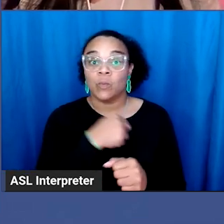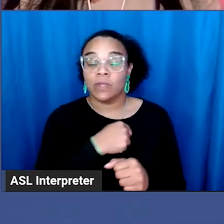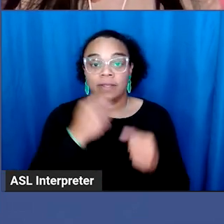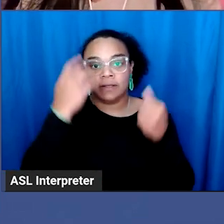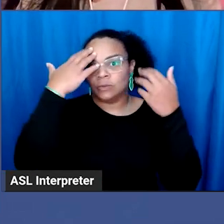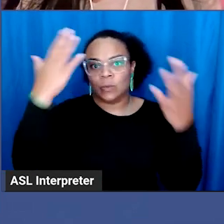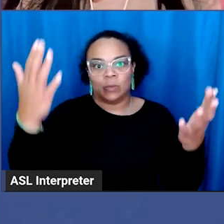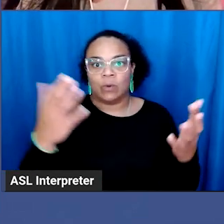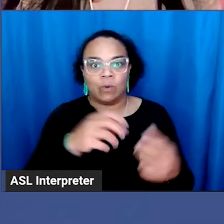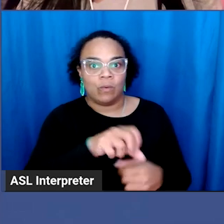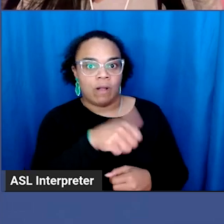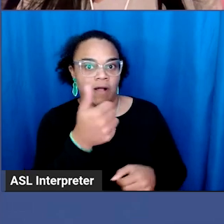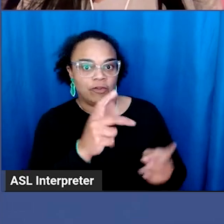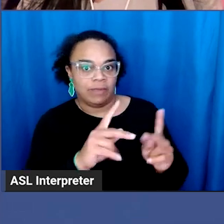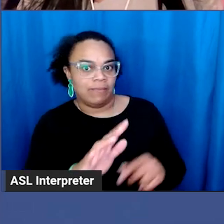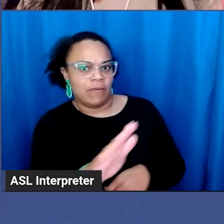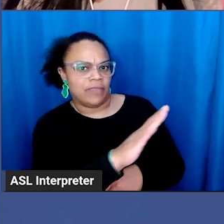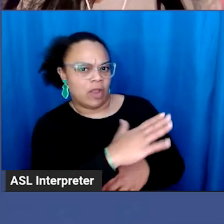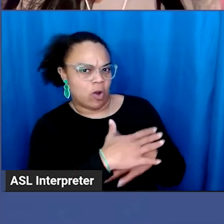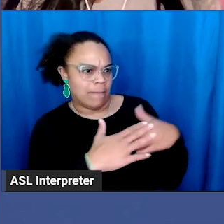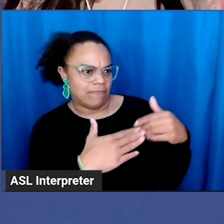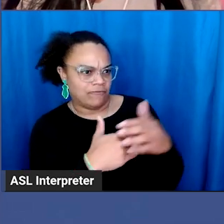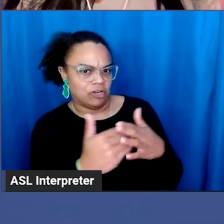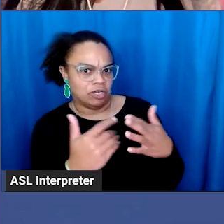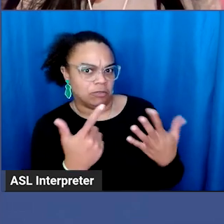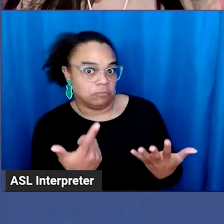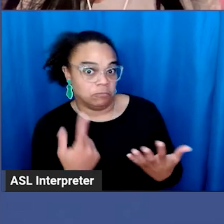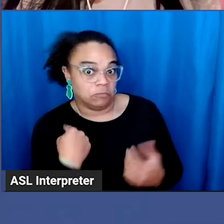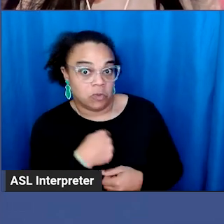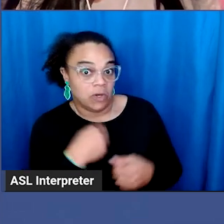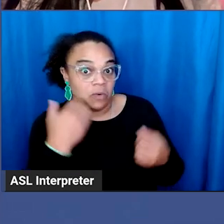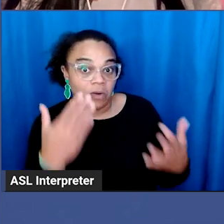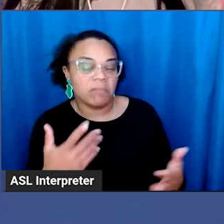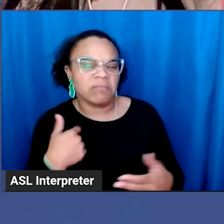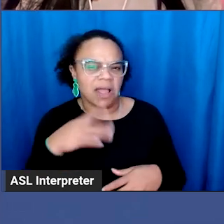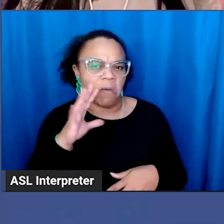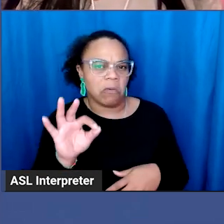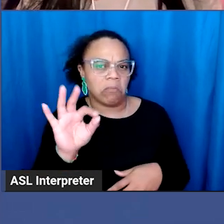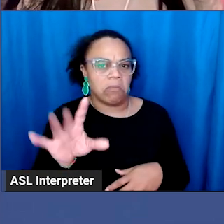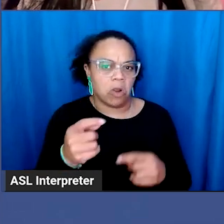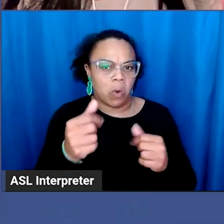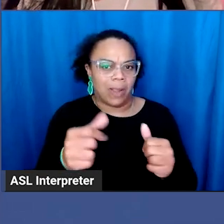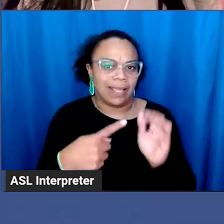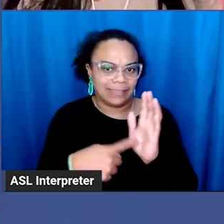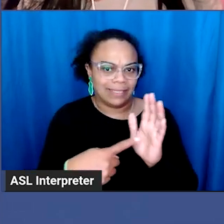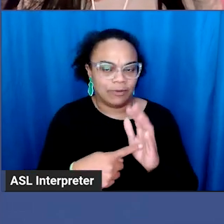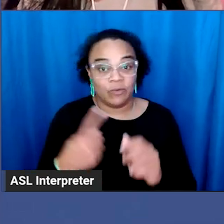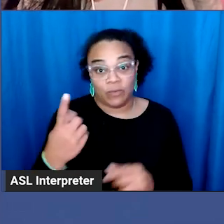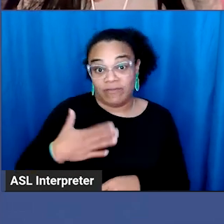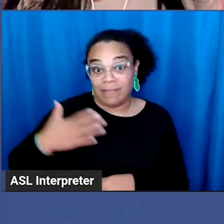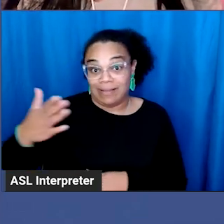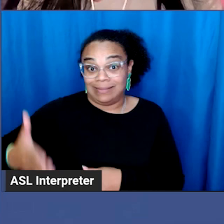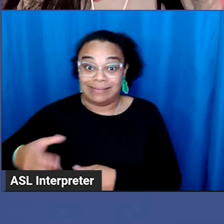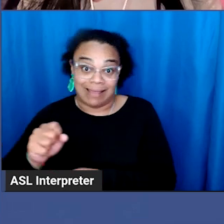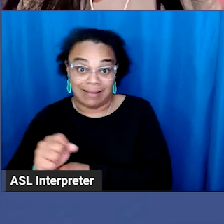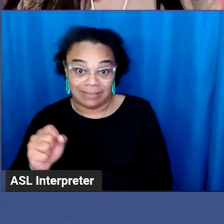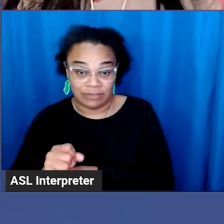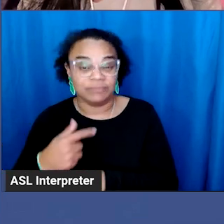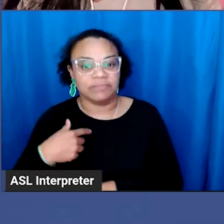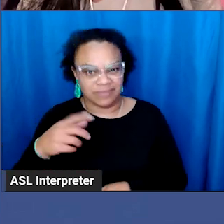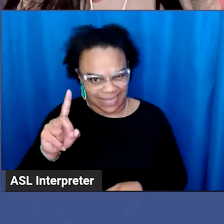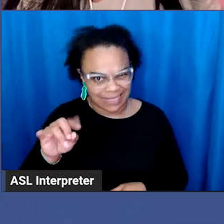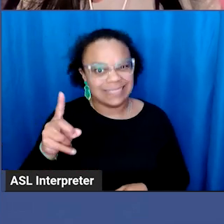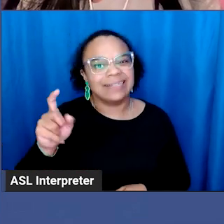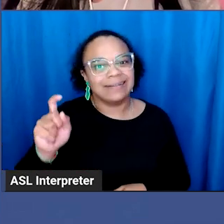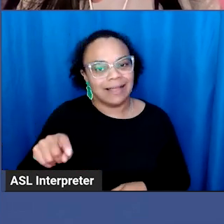people are comfortable with. And I'll give a quick example. One of my side hustles, I did have